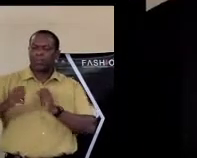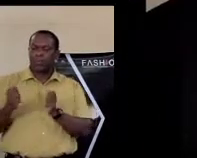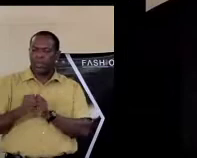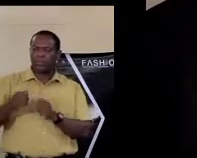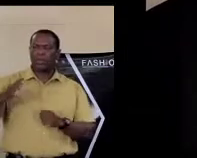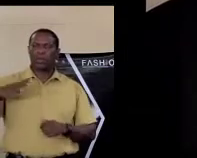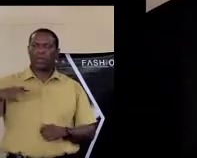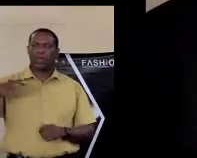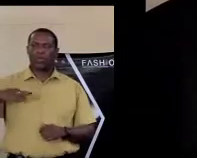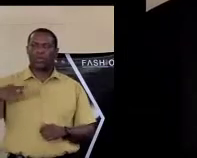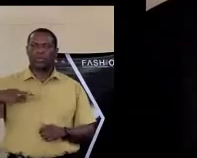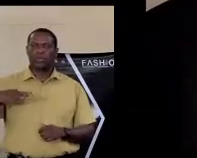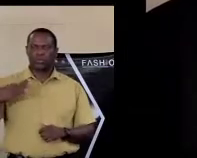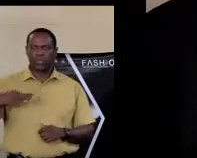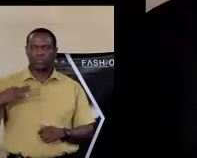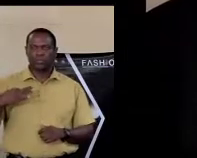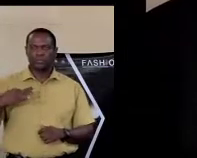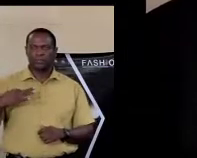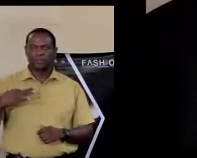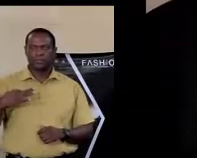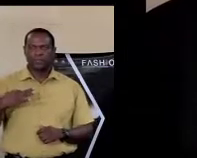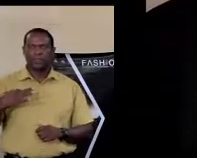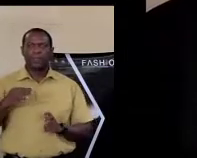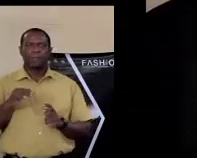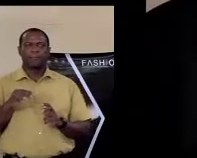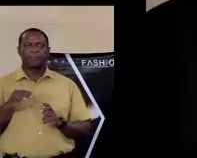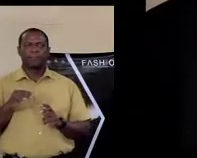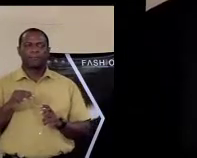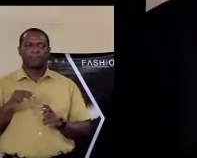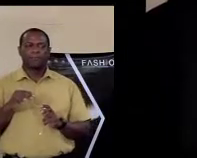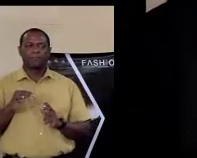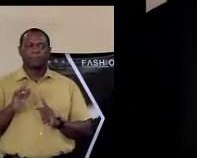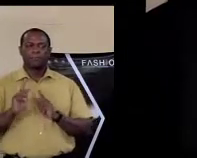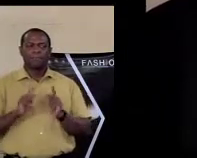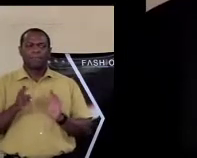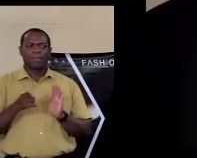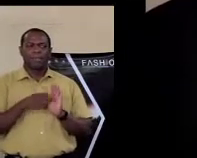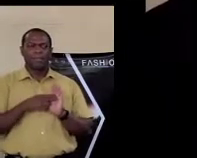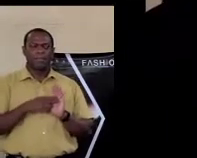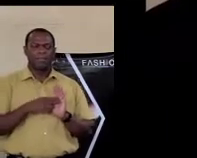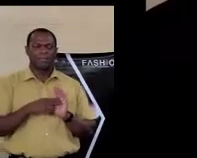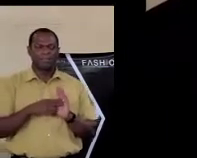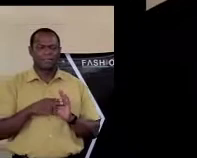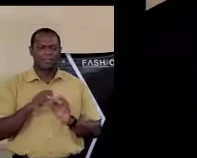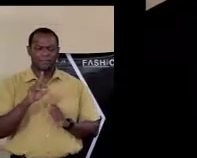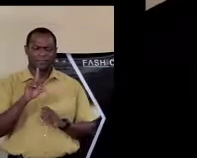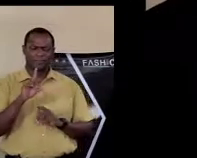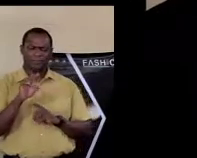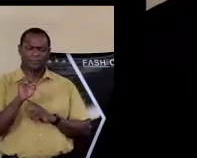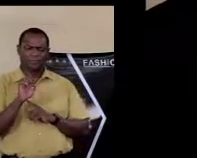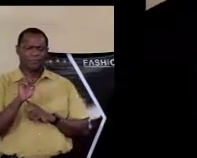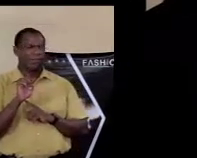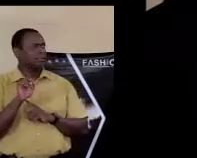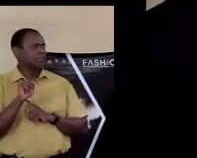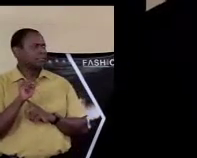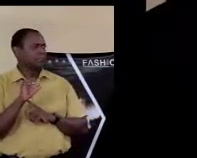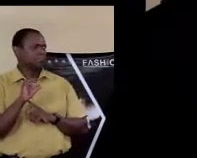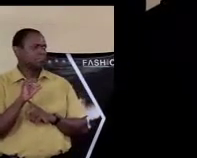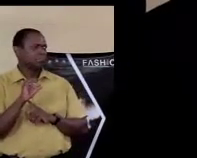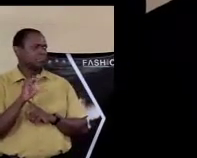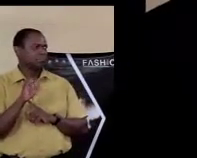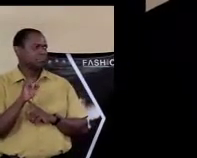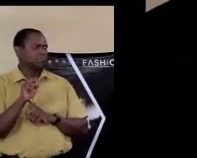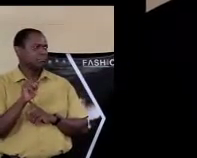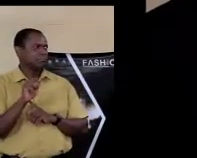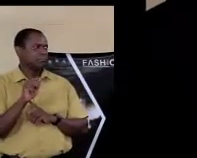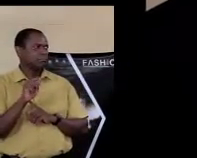we are labeled sometimes as a very xenocentric people. You love everything international, and you don't